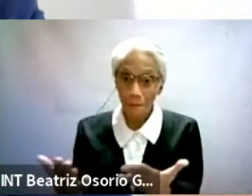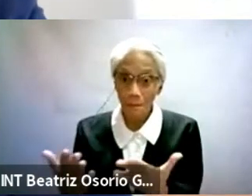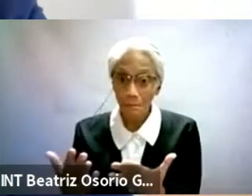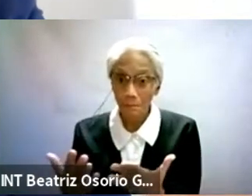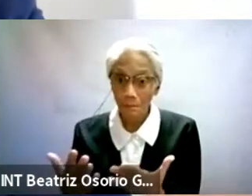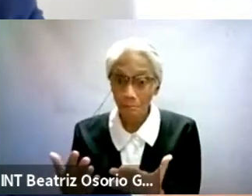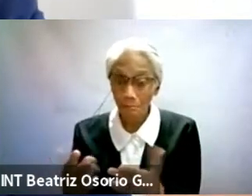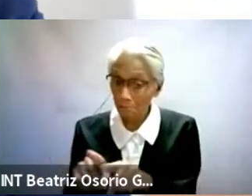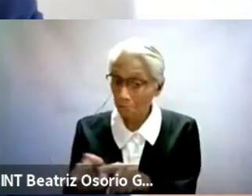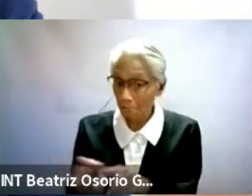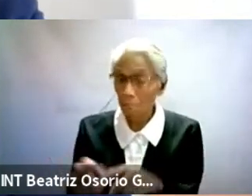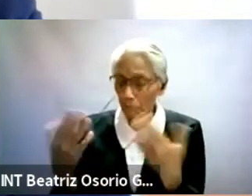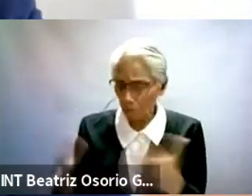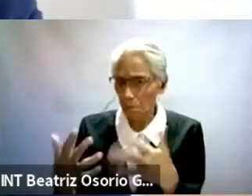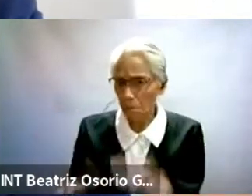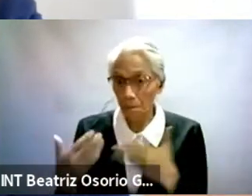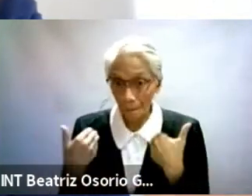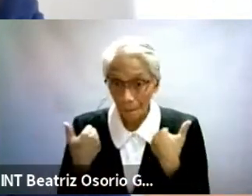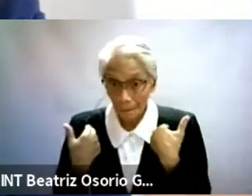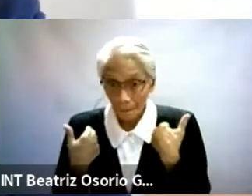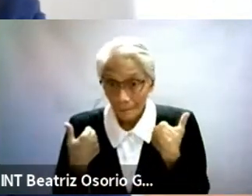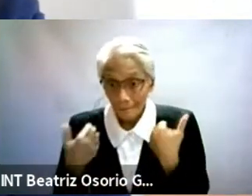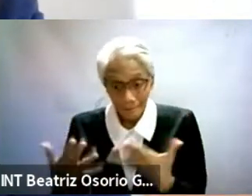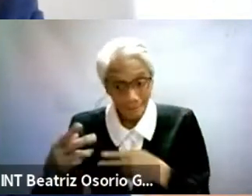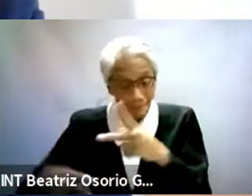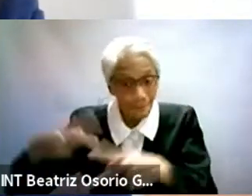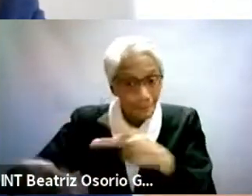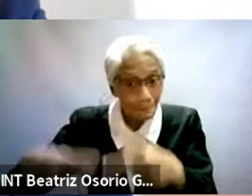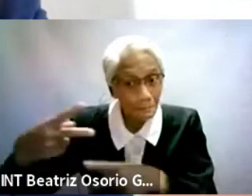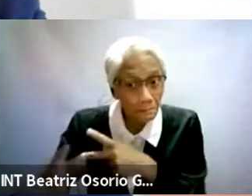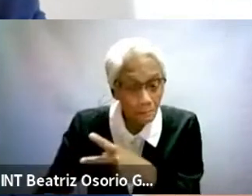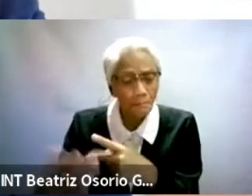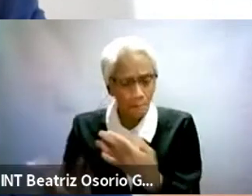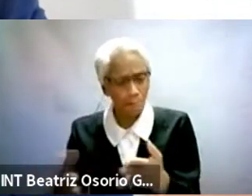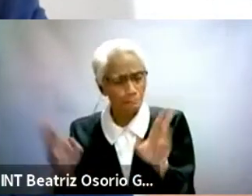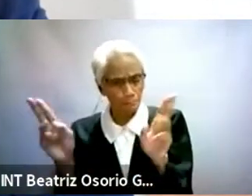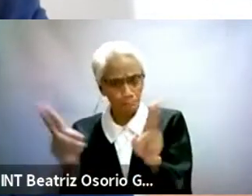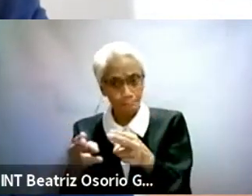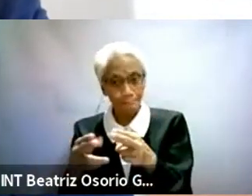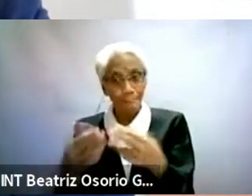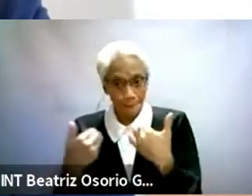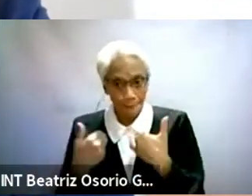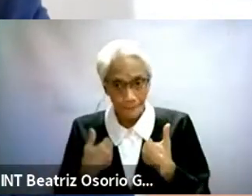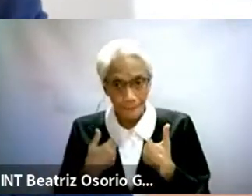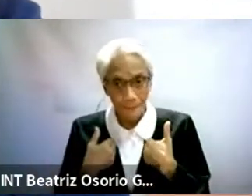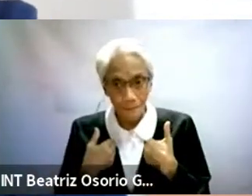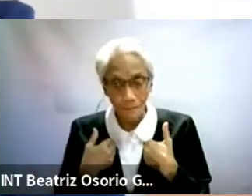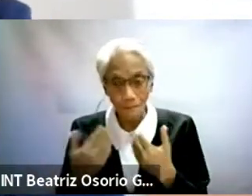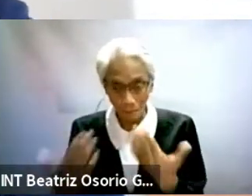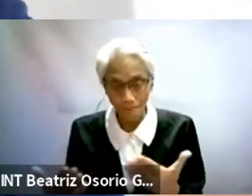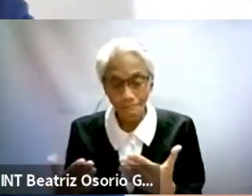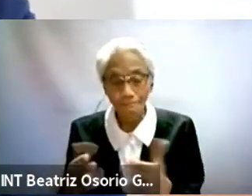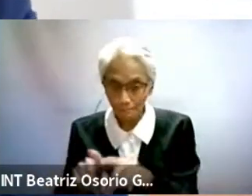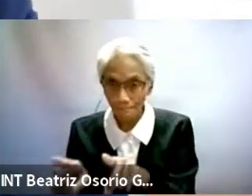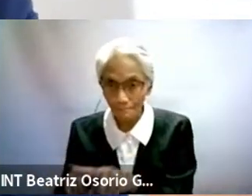As you've already heard, it was led by Professor Sonia Livingstone, who'll speak shortly. And you will also hear from our